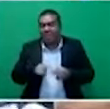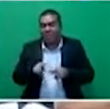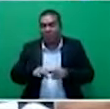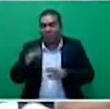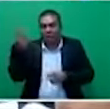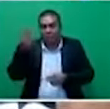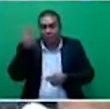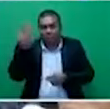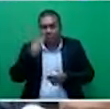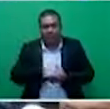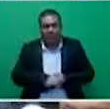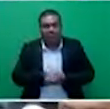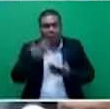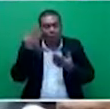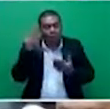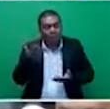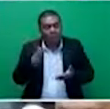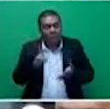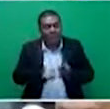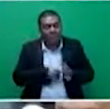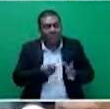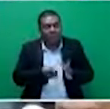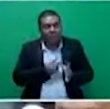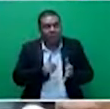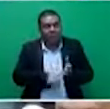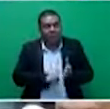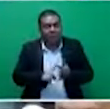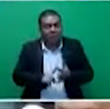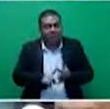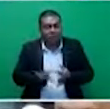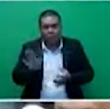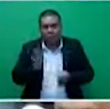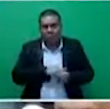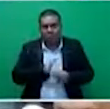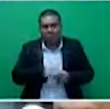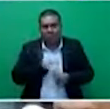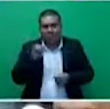Speaker, sir, Honourable Chale, who made this very